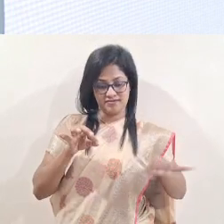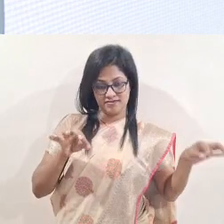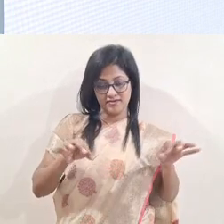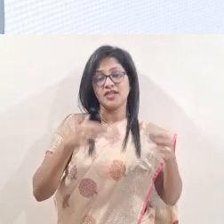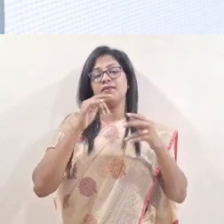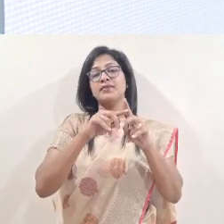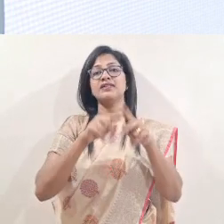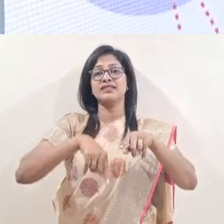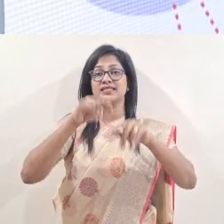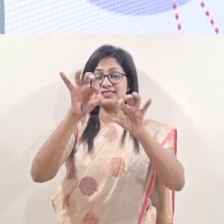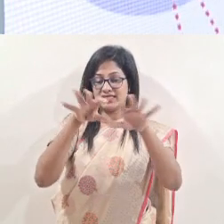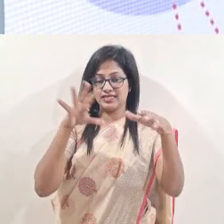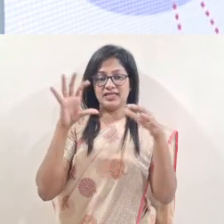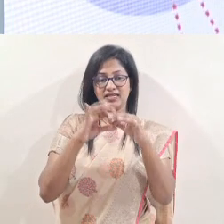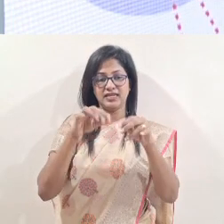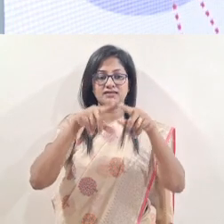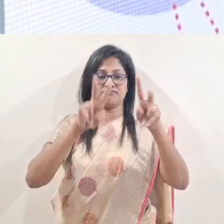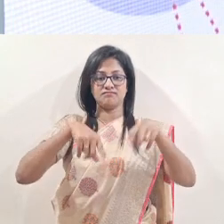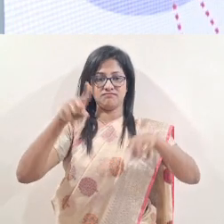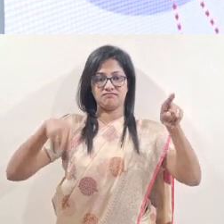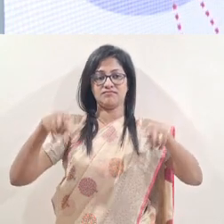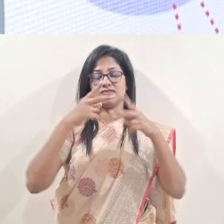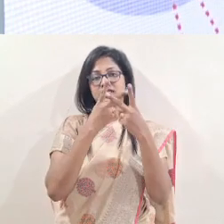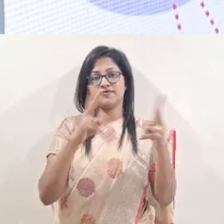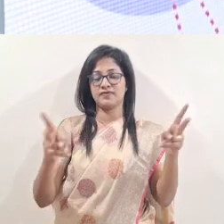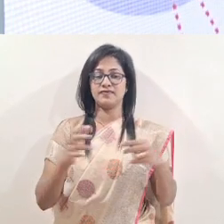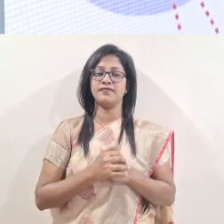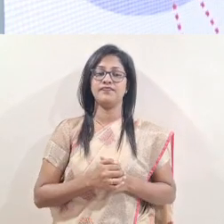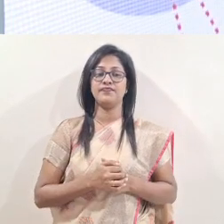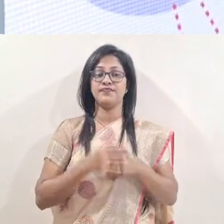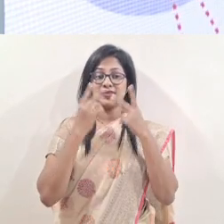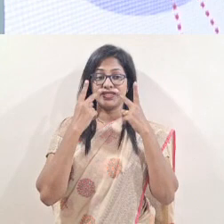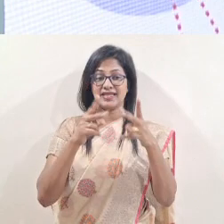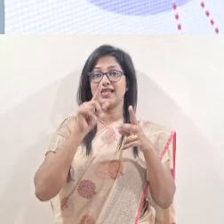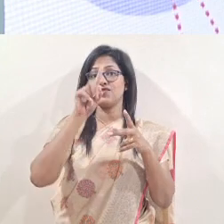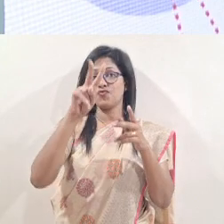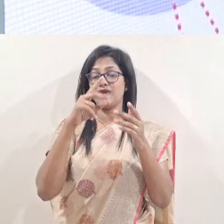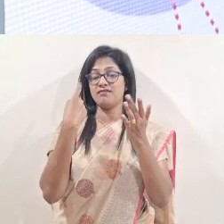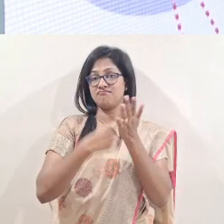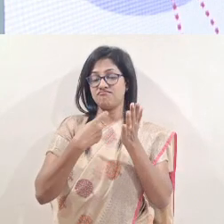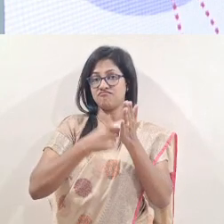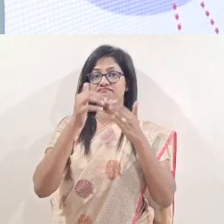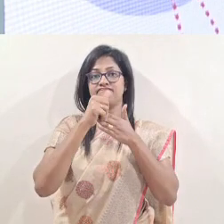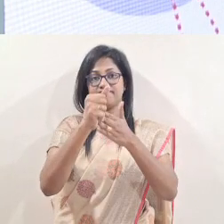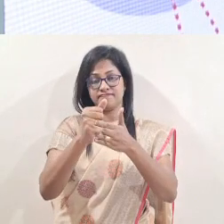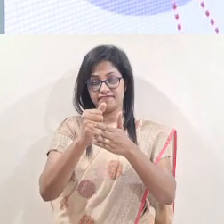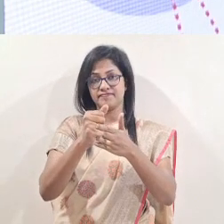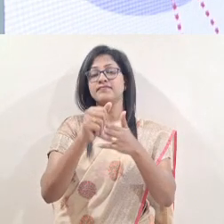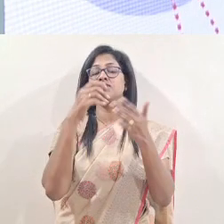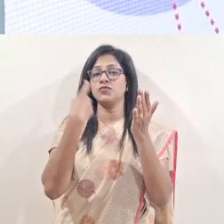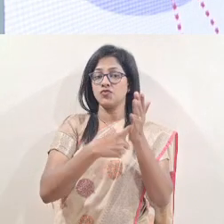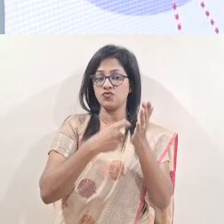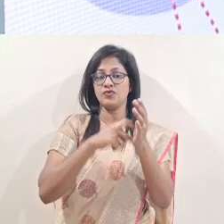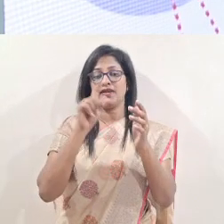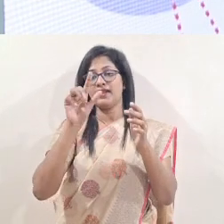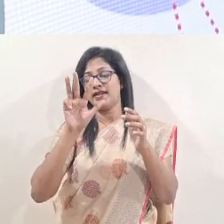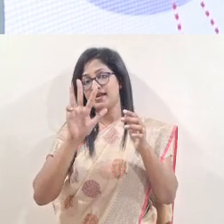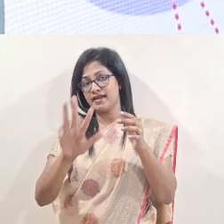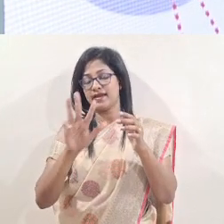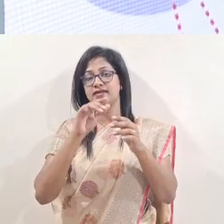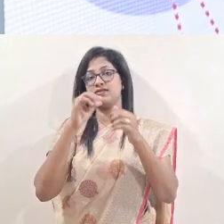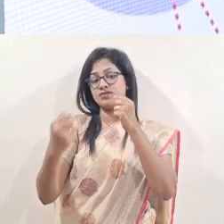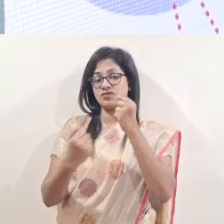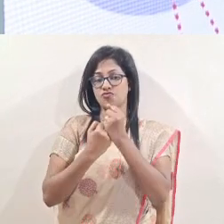I'll be showing in the next slide. So these are the 12 guiding principles and 9 supportive principles that have been highlighted in the policy. I'm not going